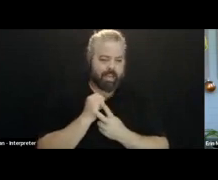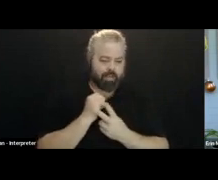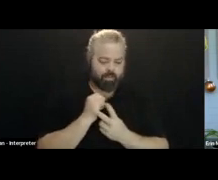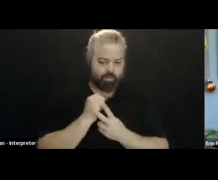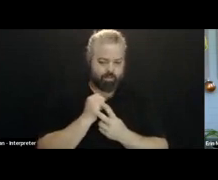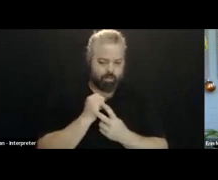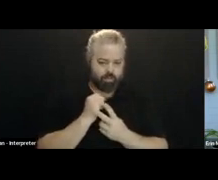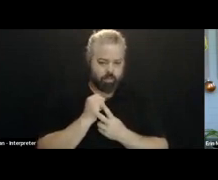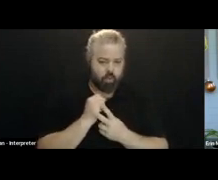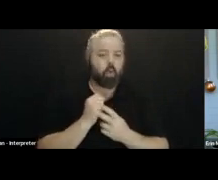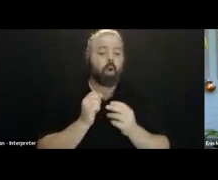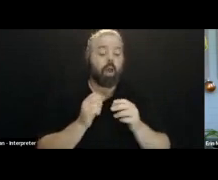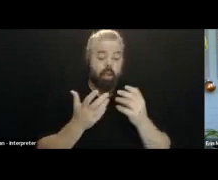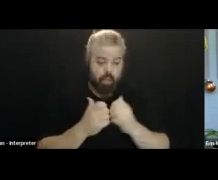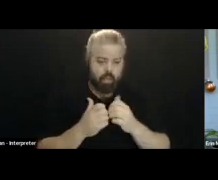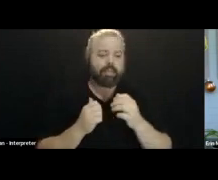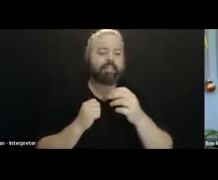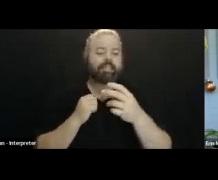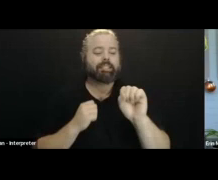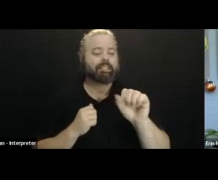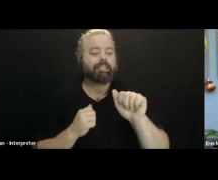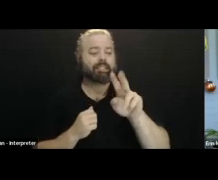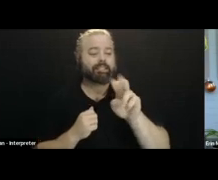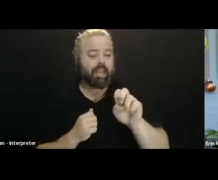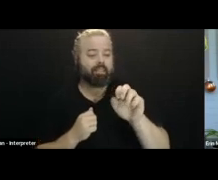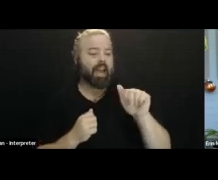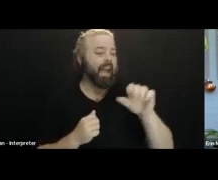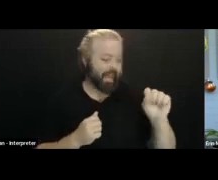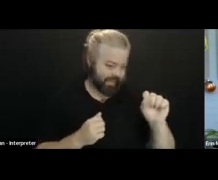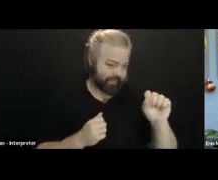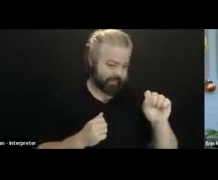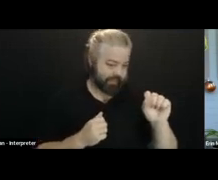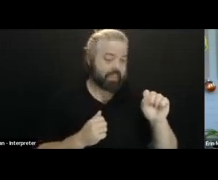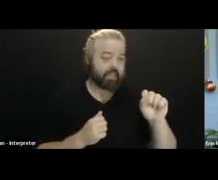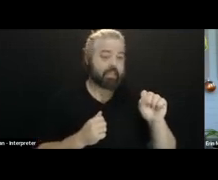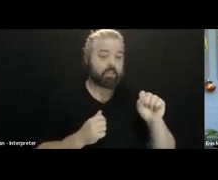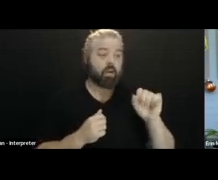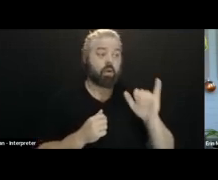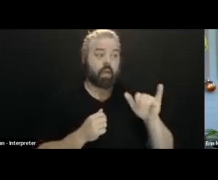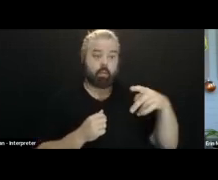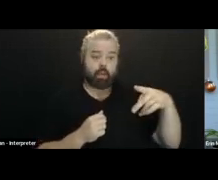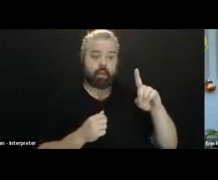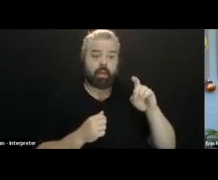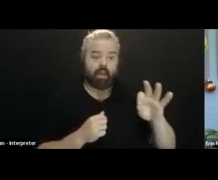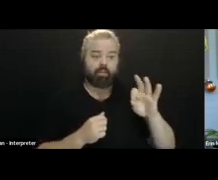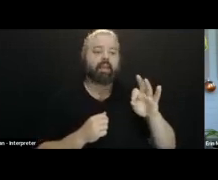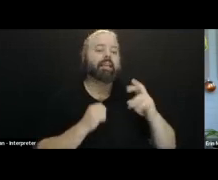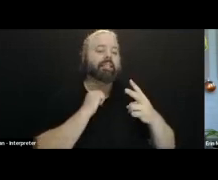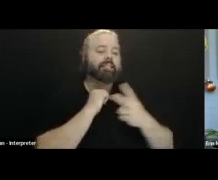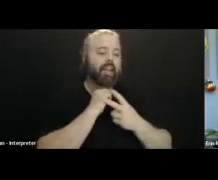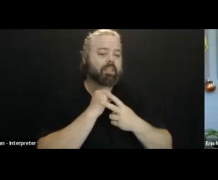the save as option, and save your PDF as a best for